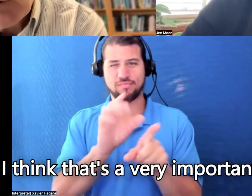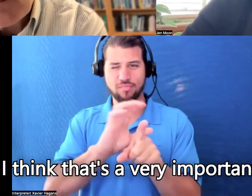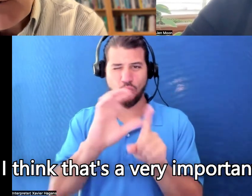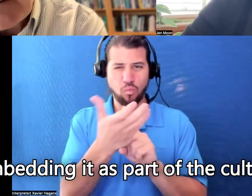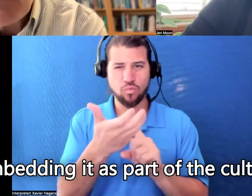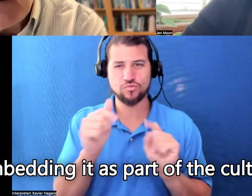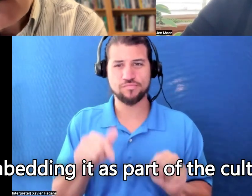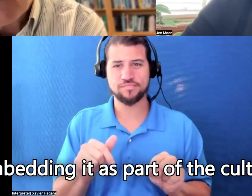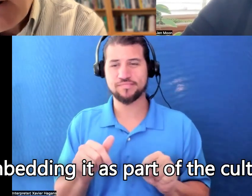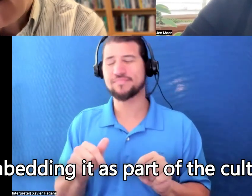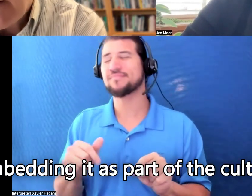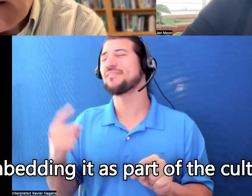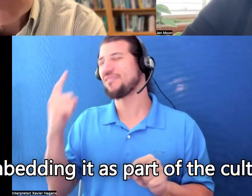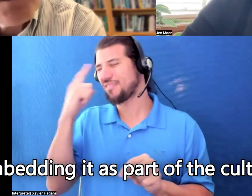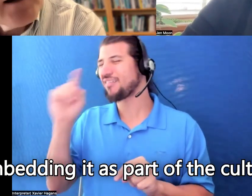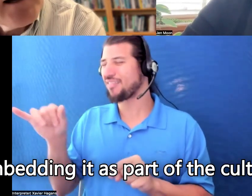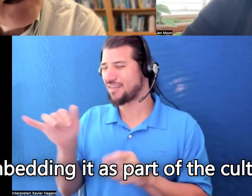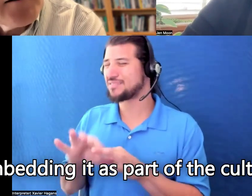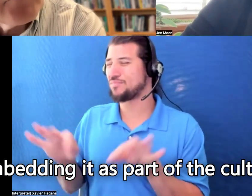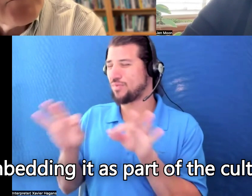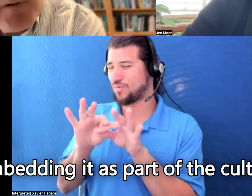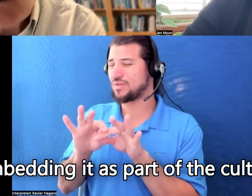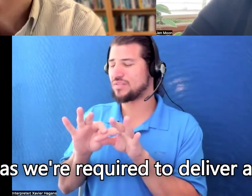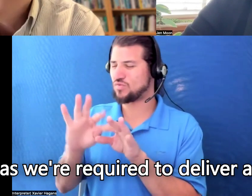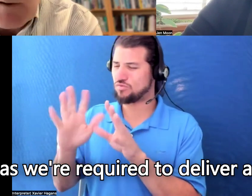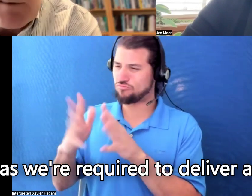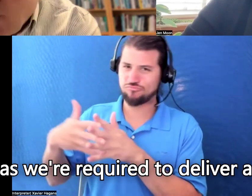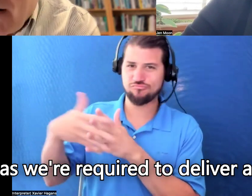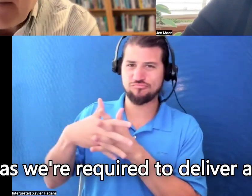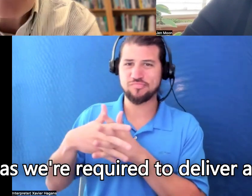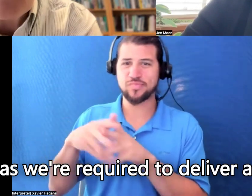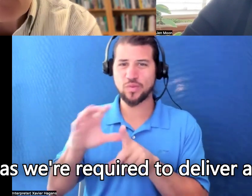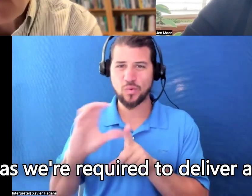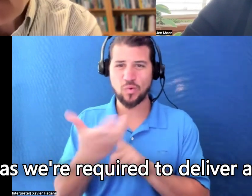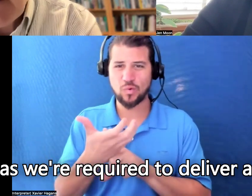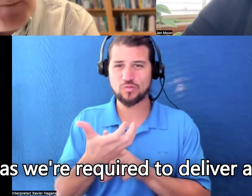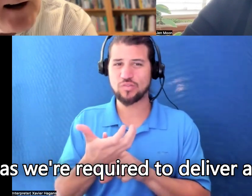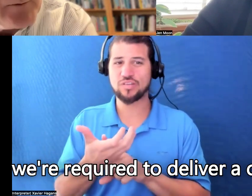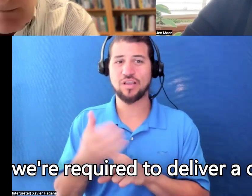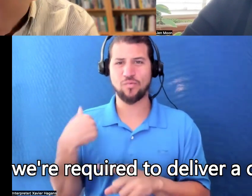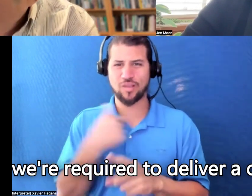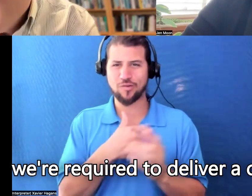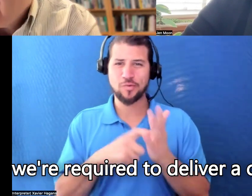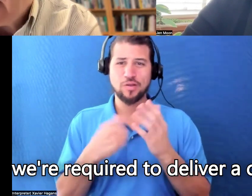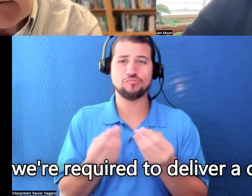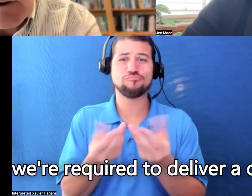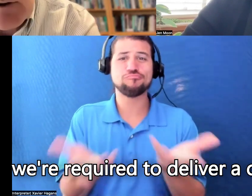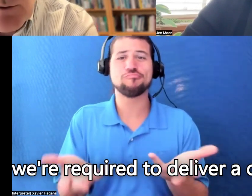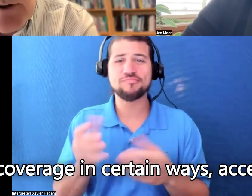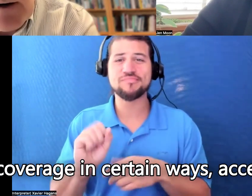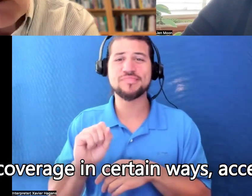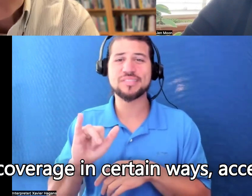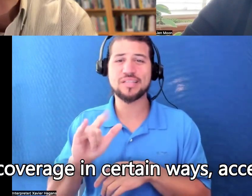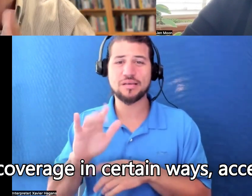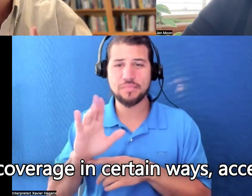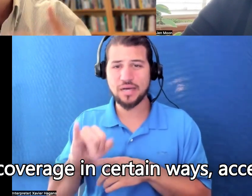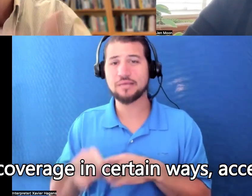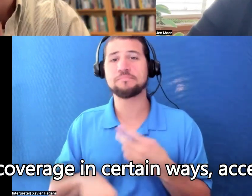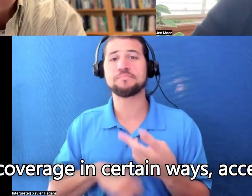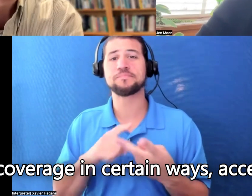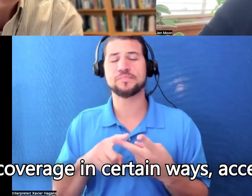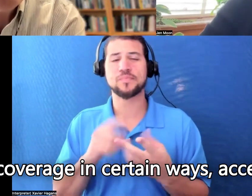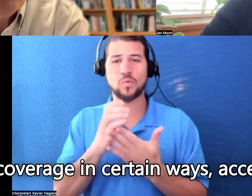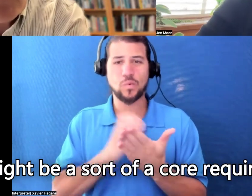very important point, embedding it as part of the culture. Much as we're required to deliver syllabi, we're required to deliver course coverage in certain